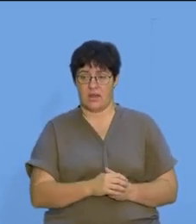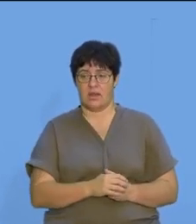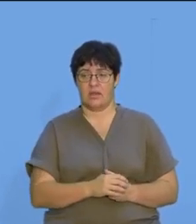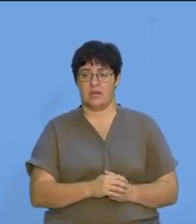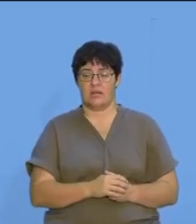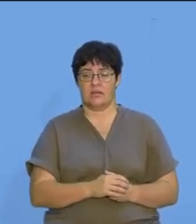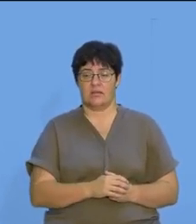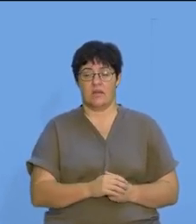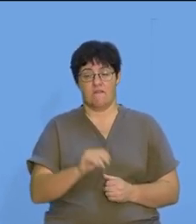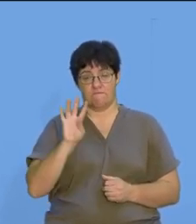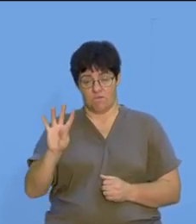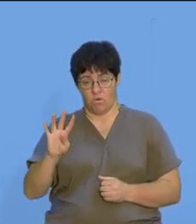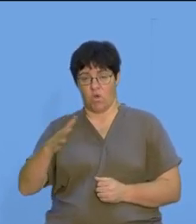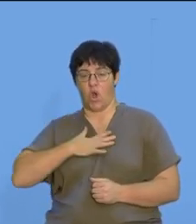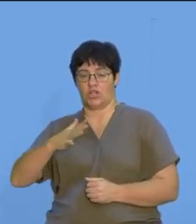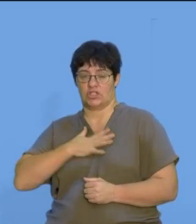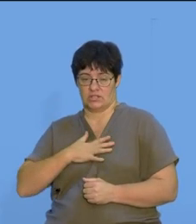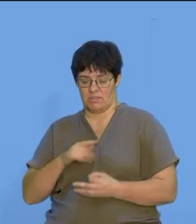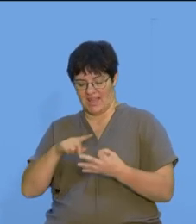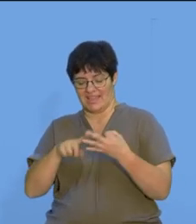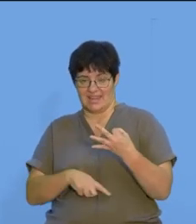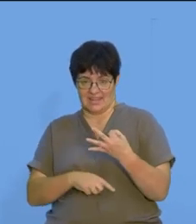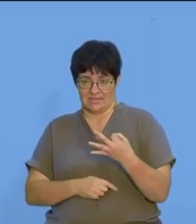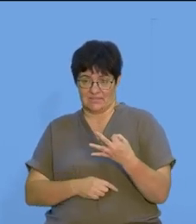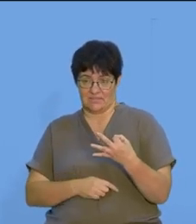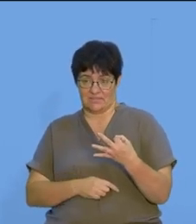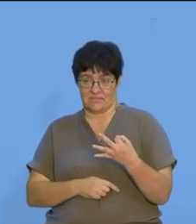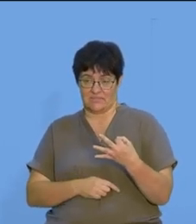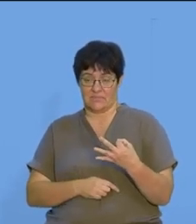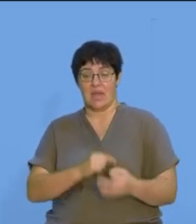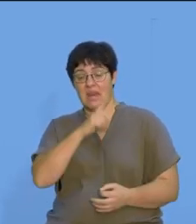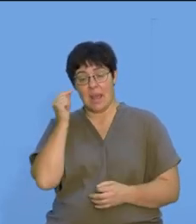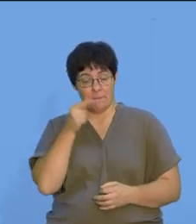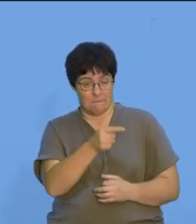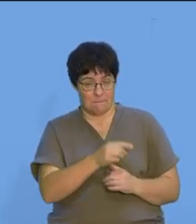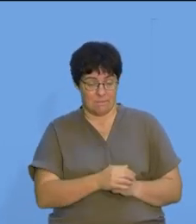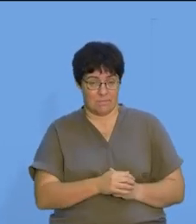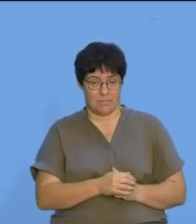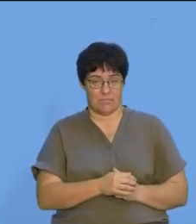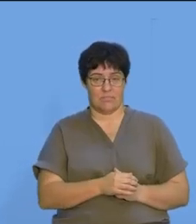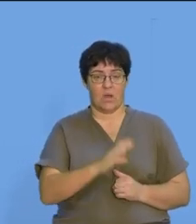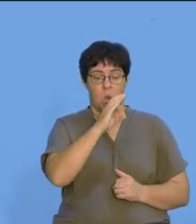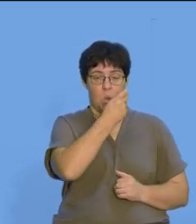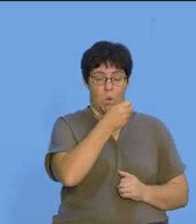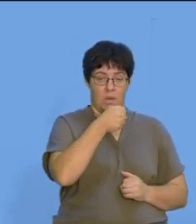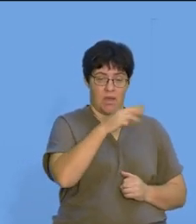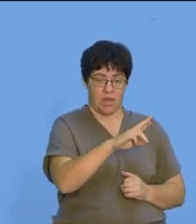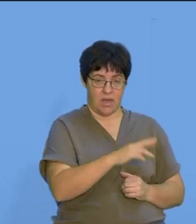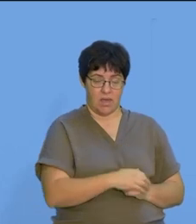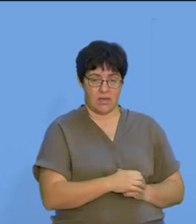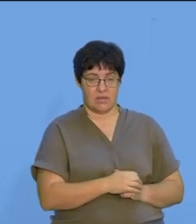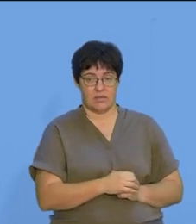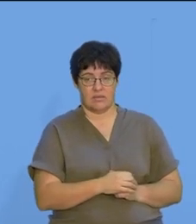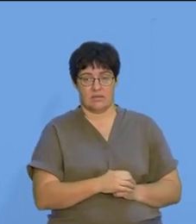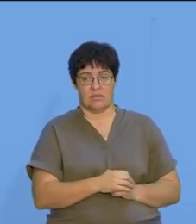then 4 oxygen atoms, okay? Right, so the name of the substance is